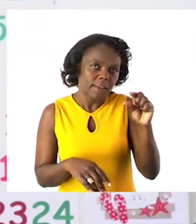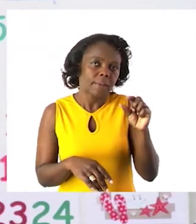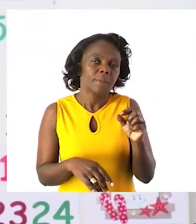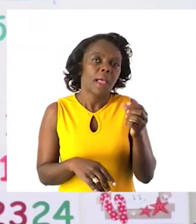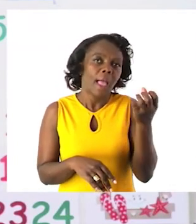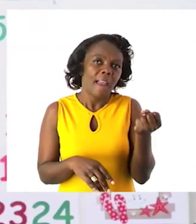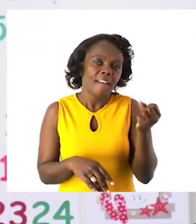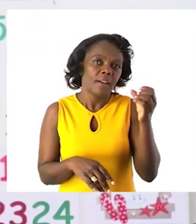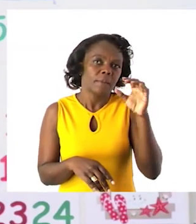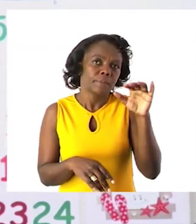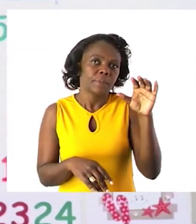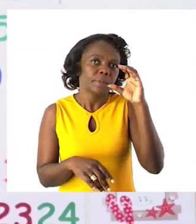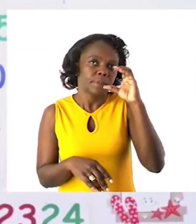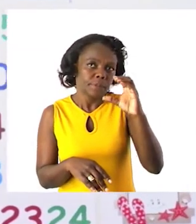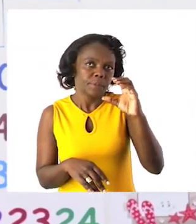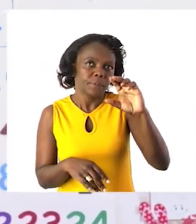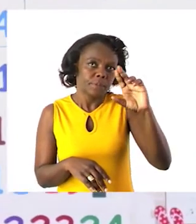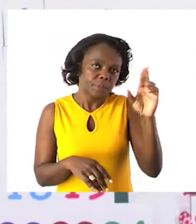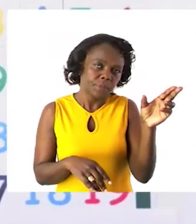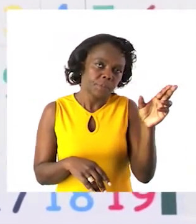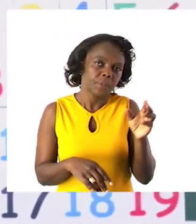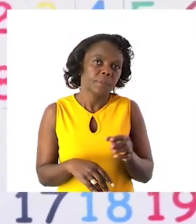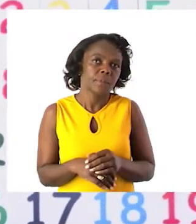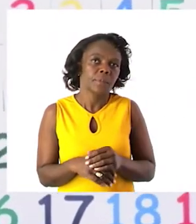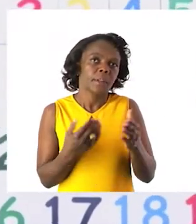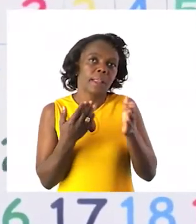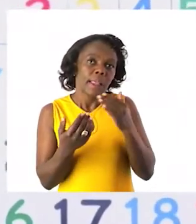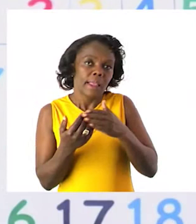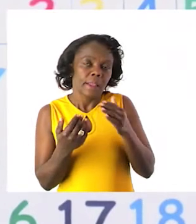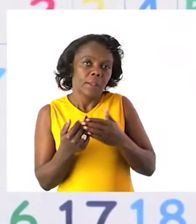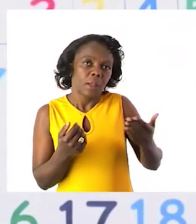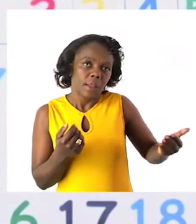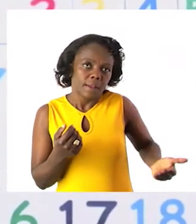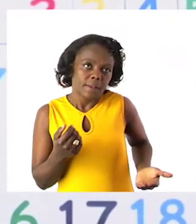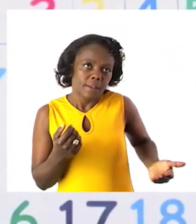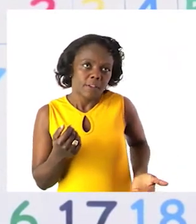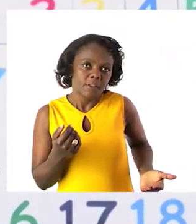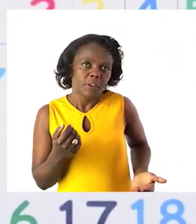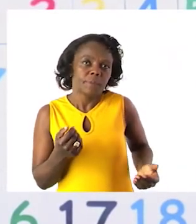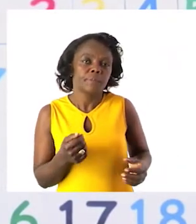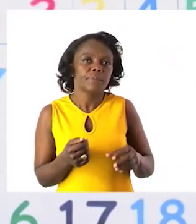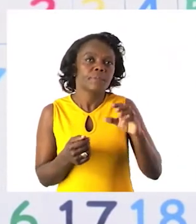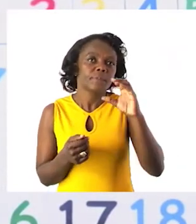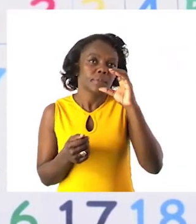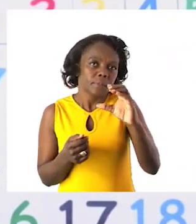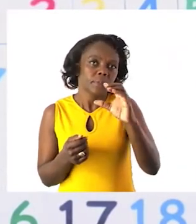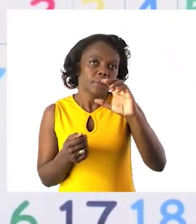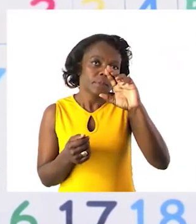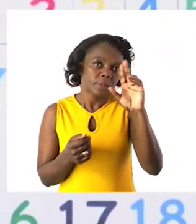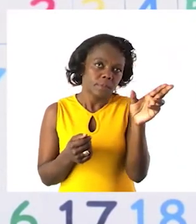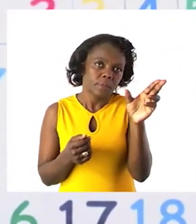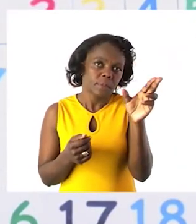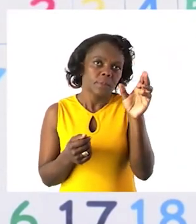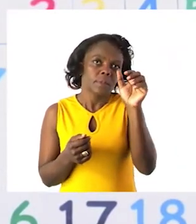The easiest one is the chair where you always sit when you are at school. A chair, we write it like